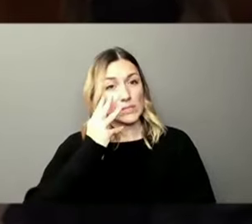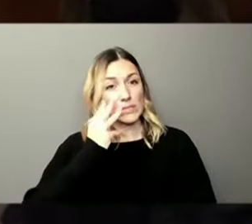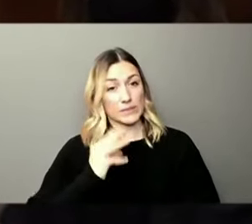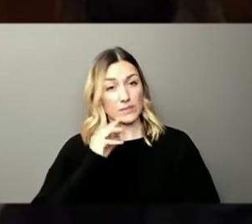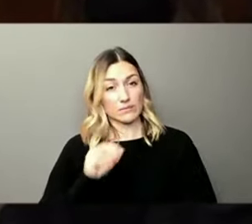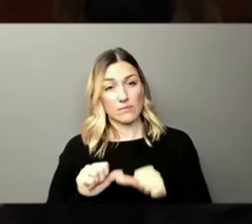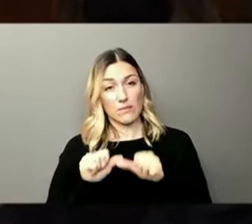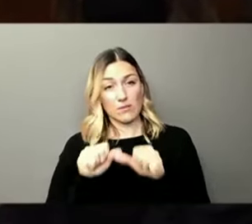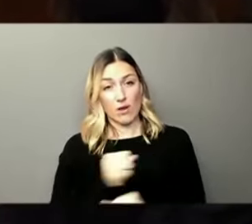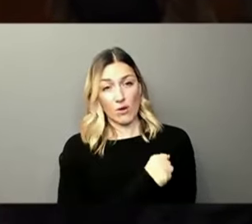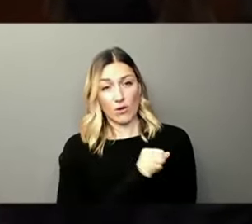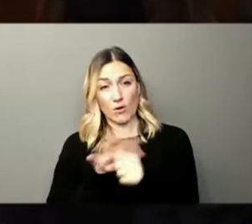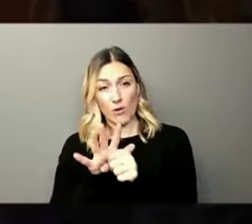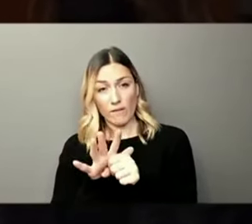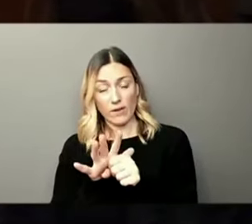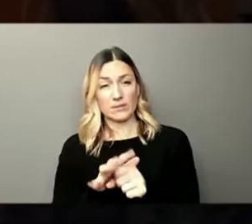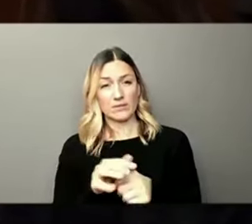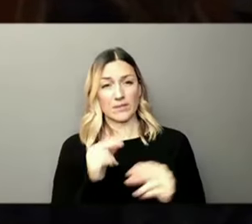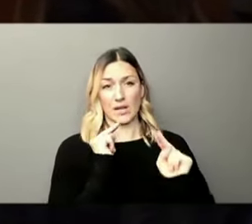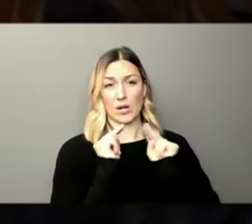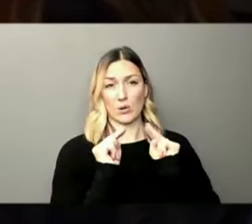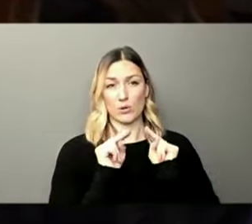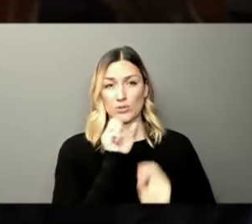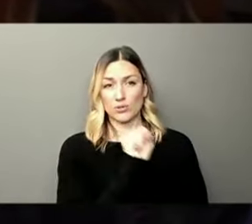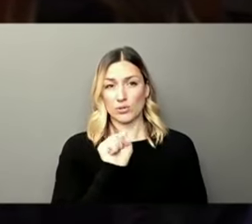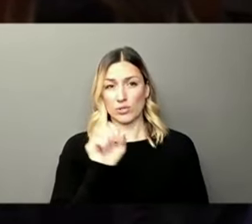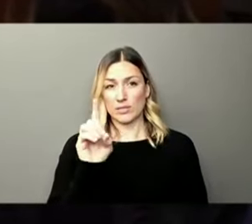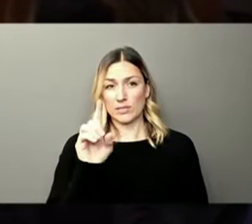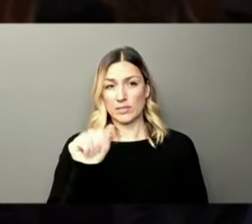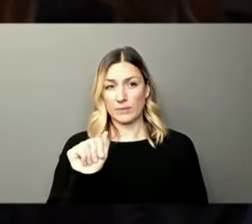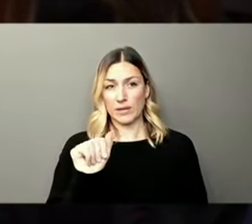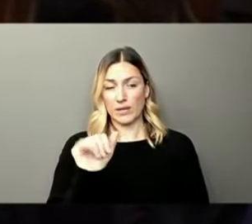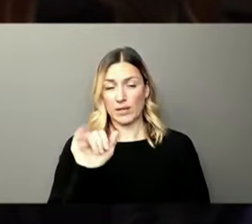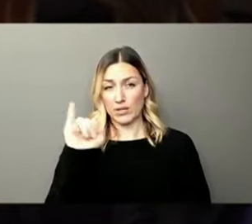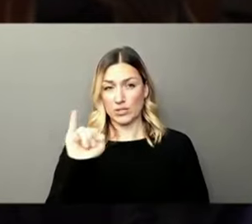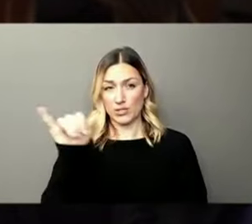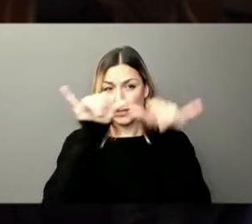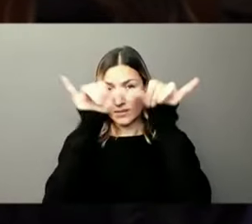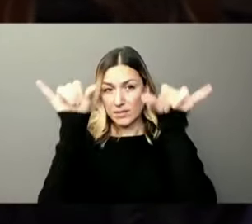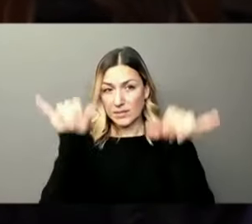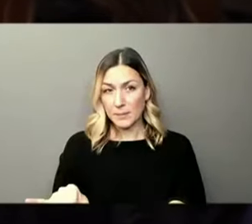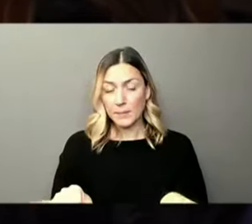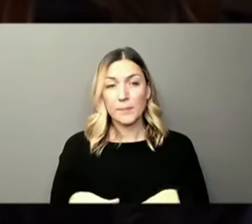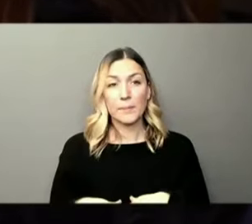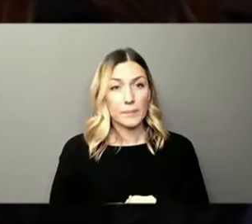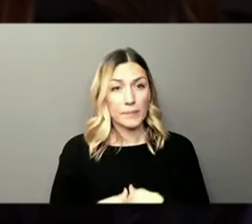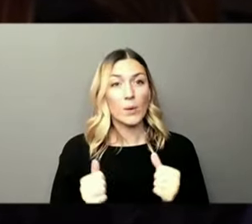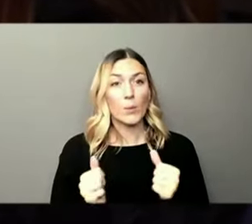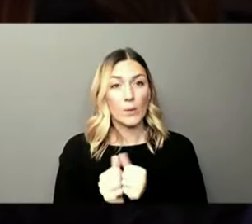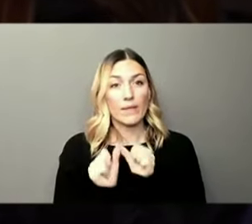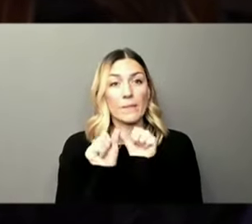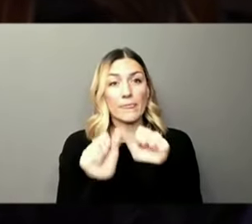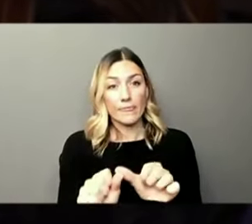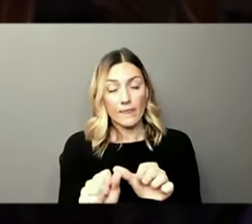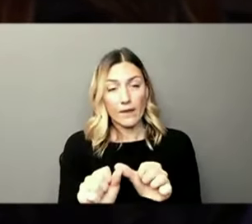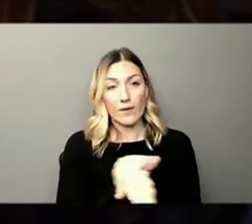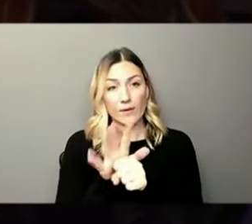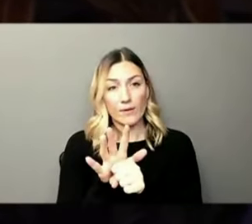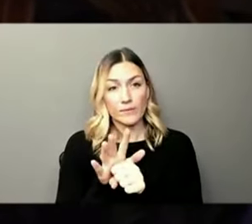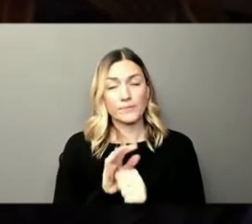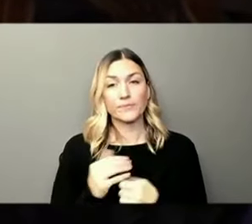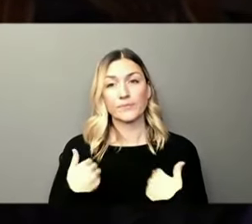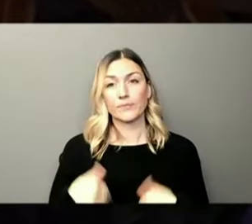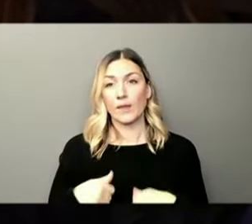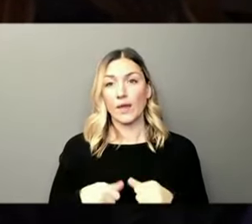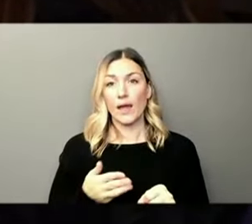tremendous challenges of negotiating the Social Security disability insurance system with long COVID. And so after